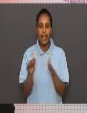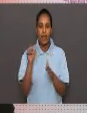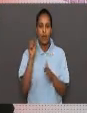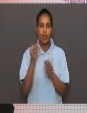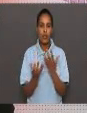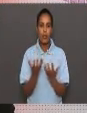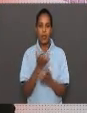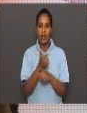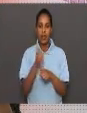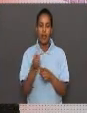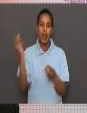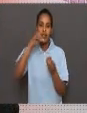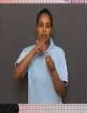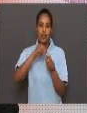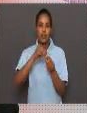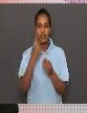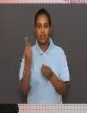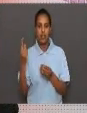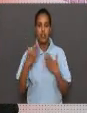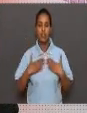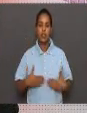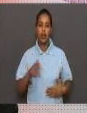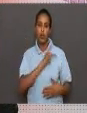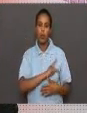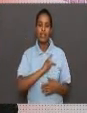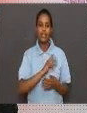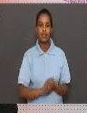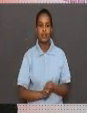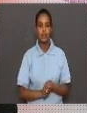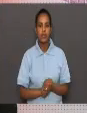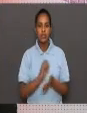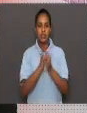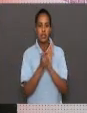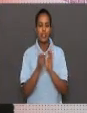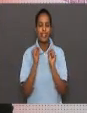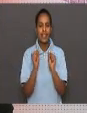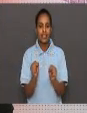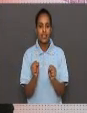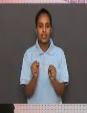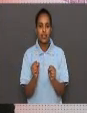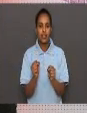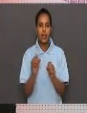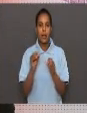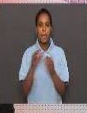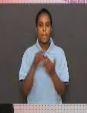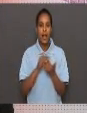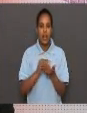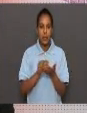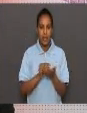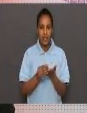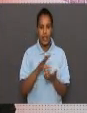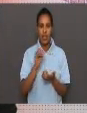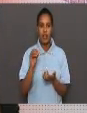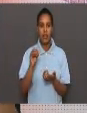point of metals, as well as certain physical properties, such as strength,